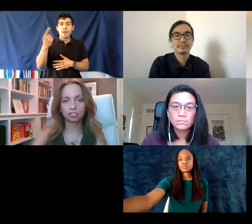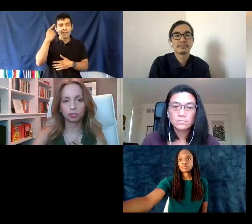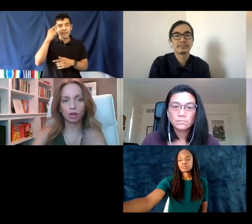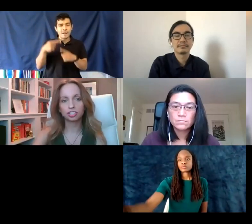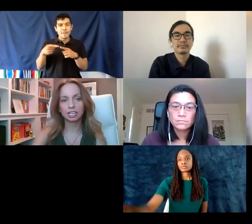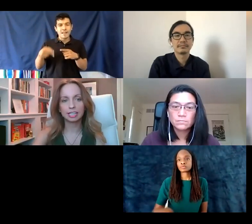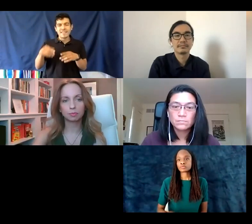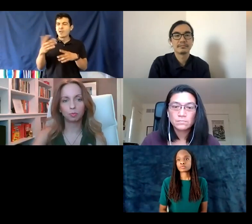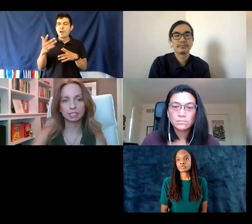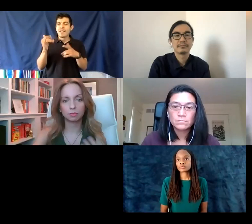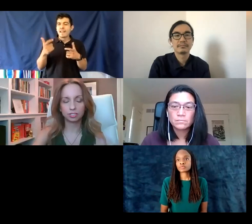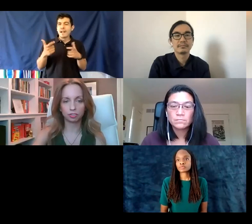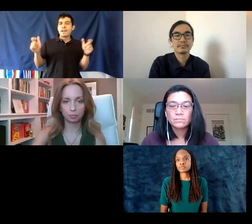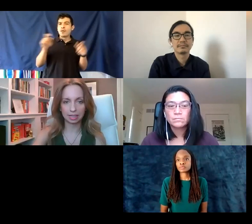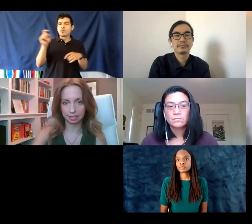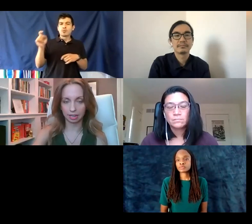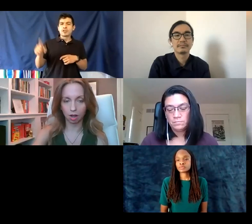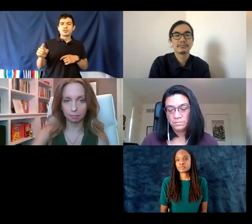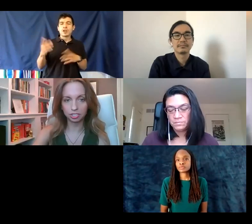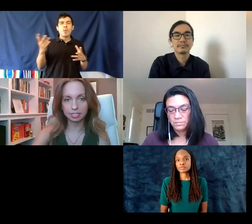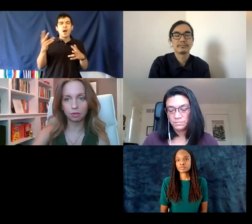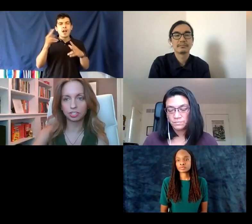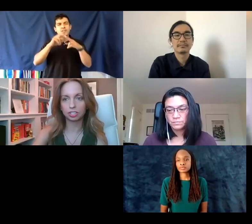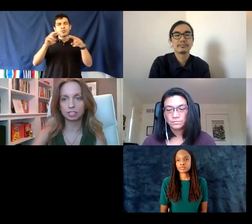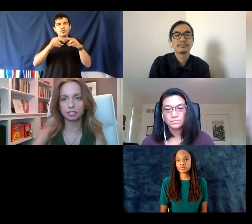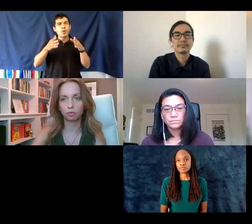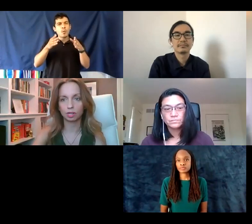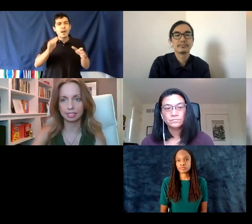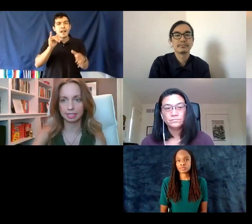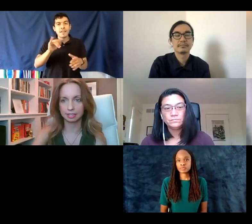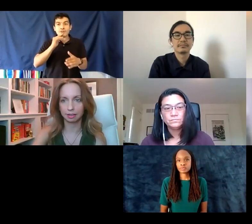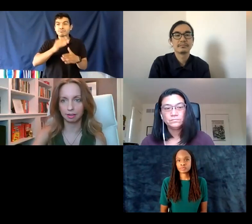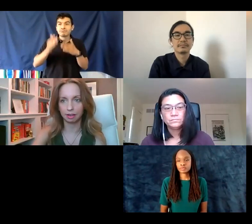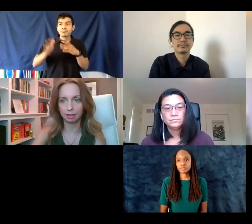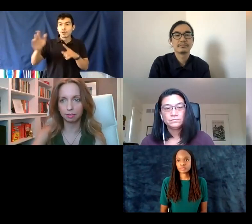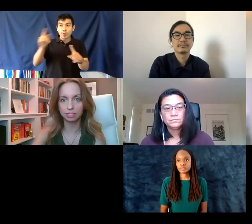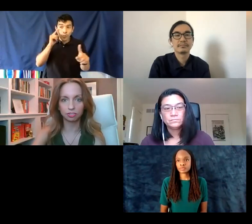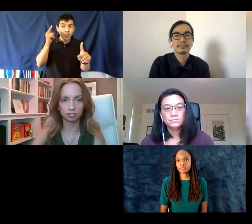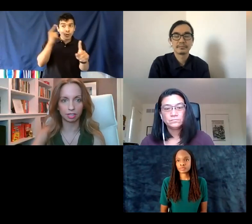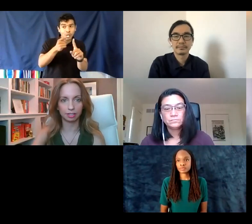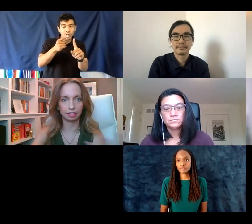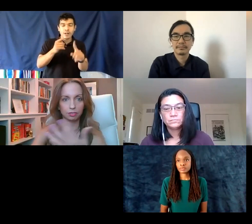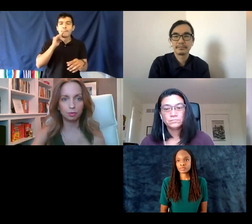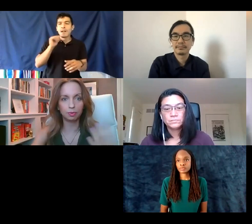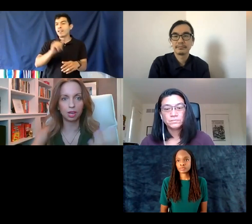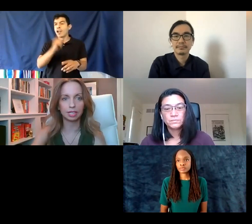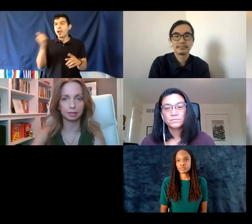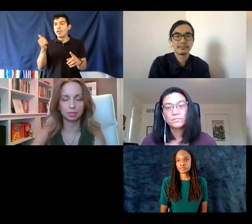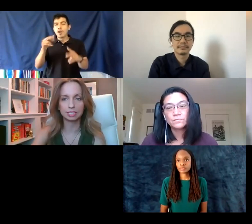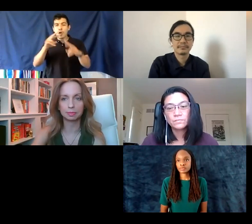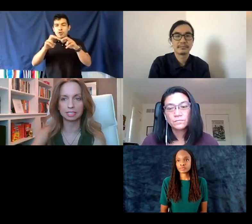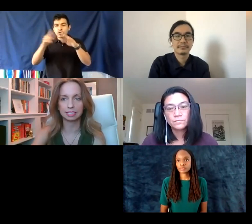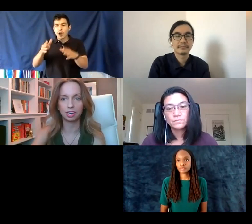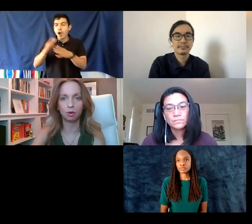the major question is, what's the research method that accomplishes that question? Because of course, as the other researchers on the group know and in